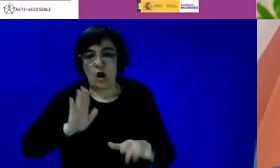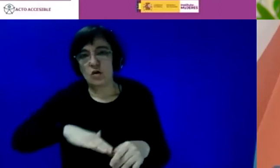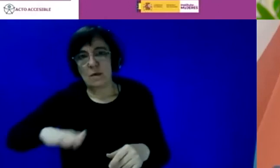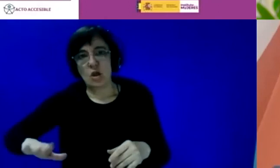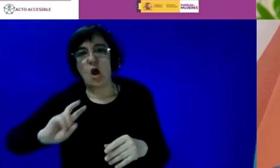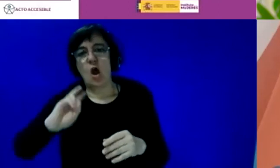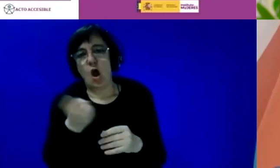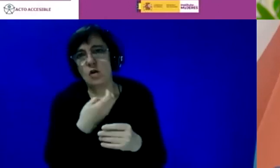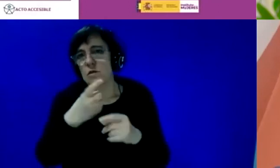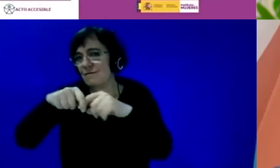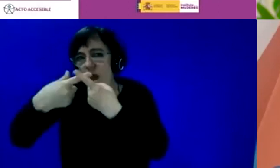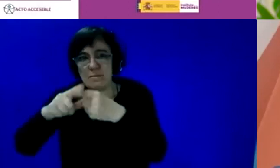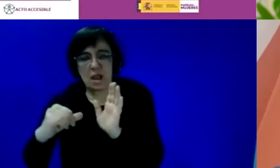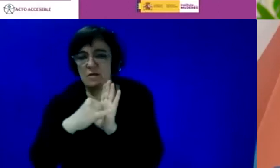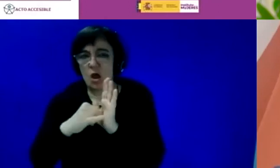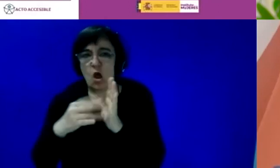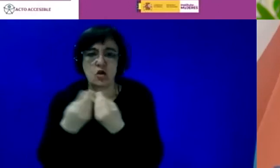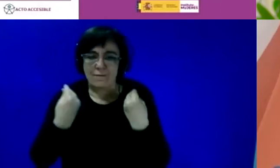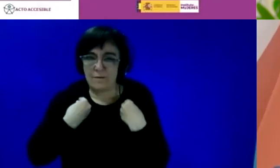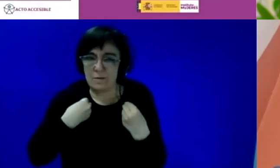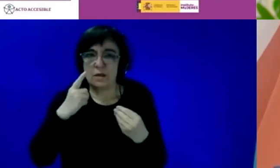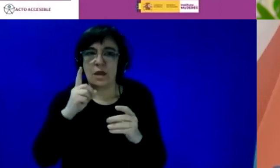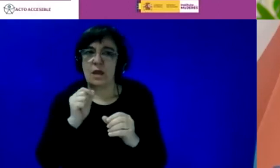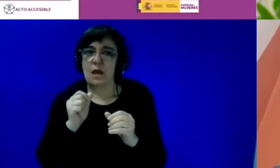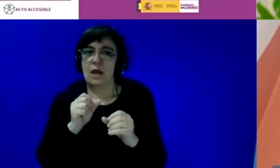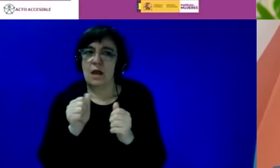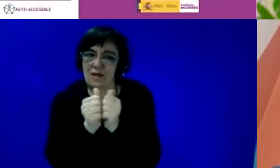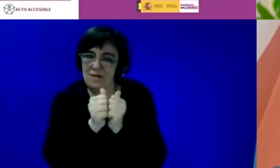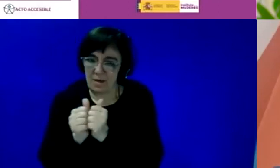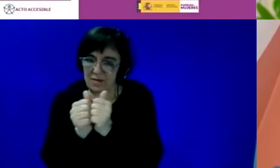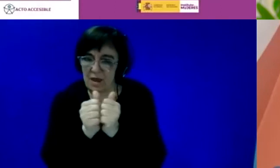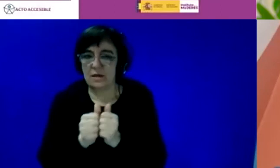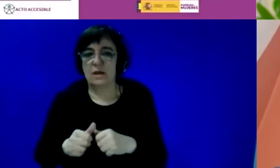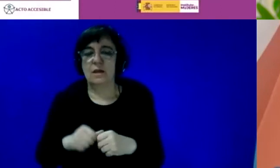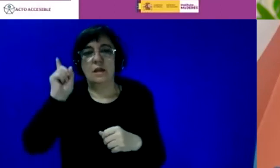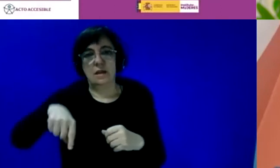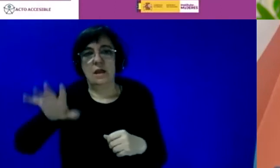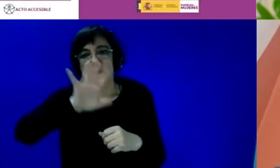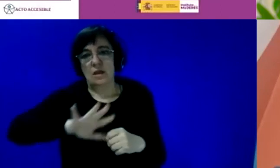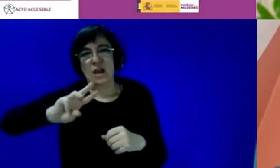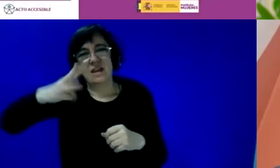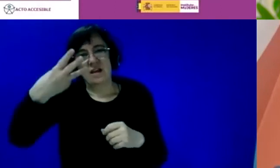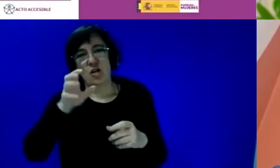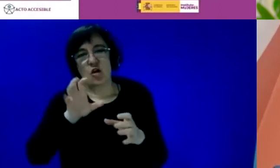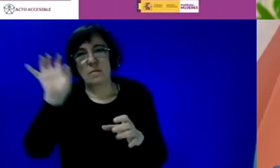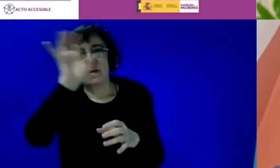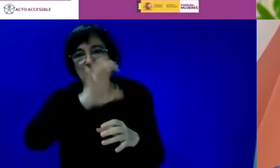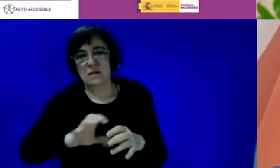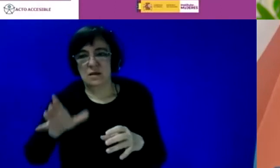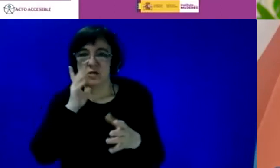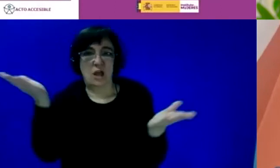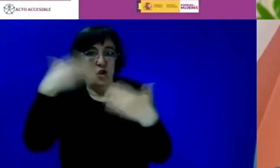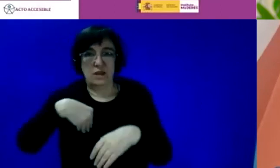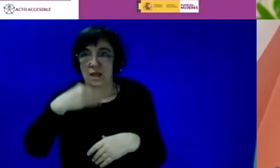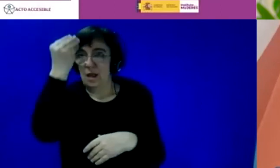to the Ukraine, and their spouses and children dependent persons. Also, nationals from